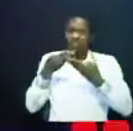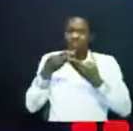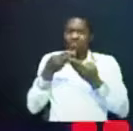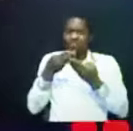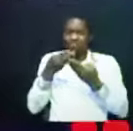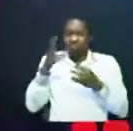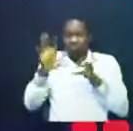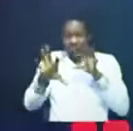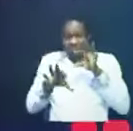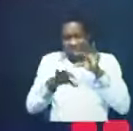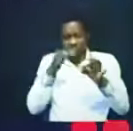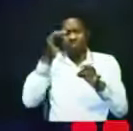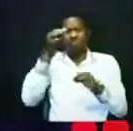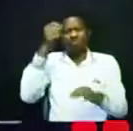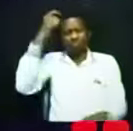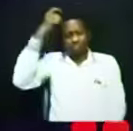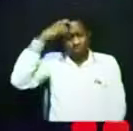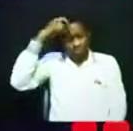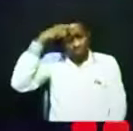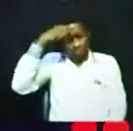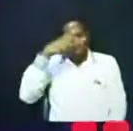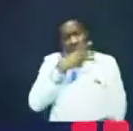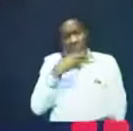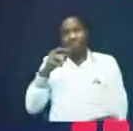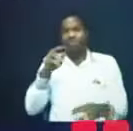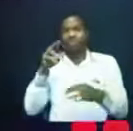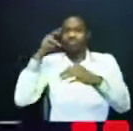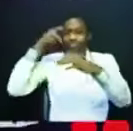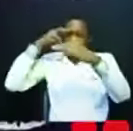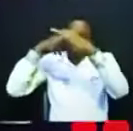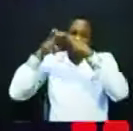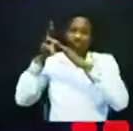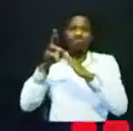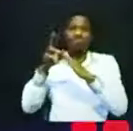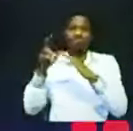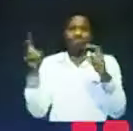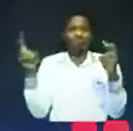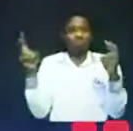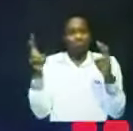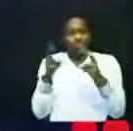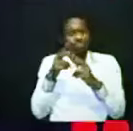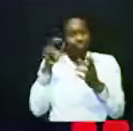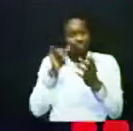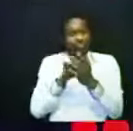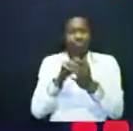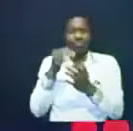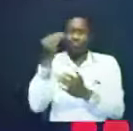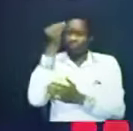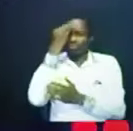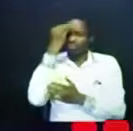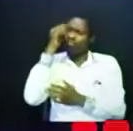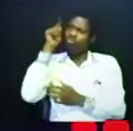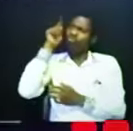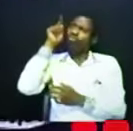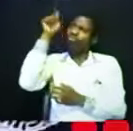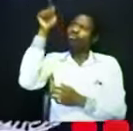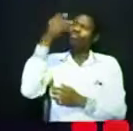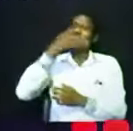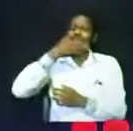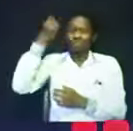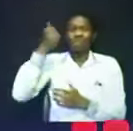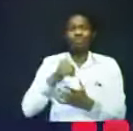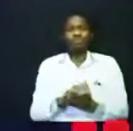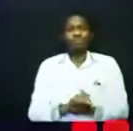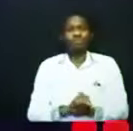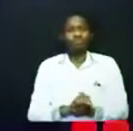wisdom and revelation, so I will know you better. Now, what to me, see,